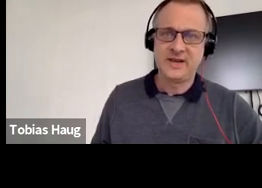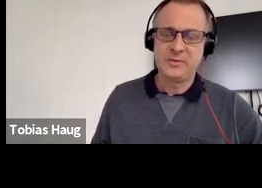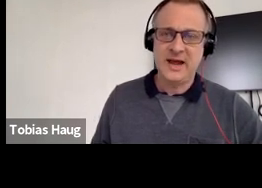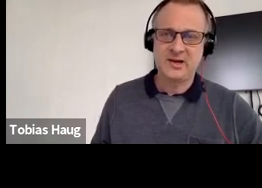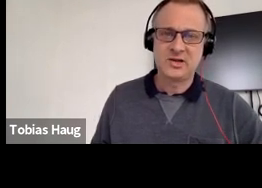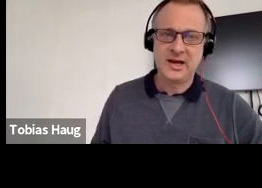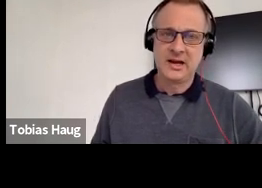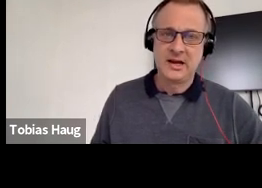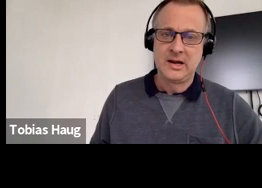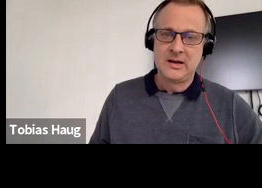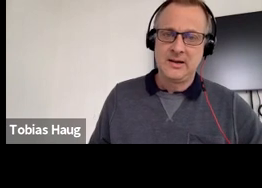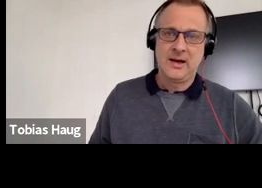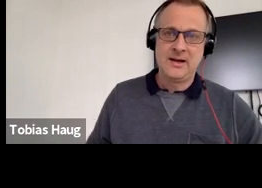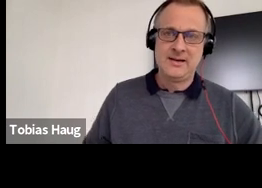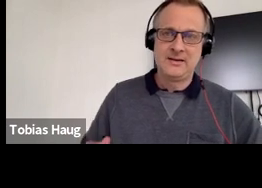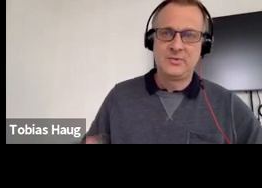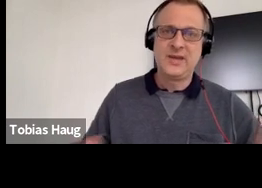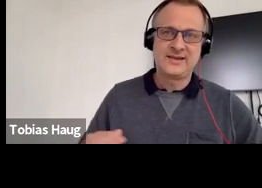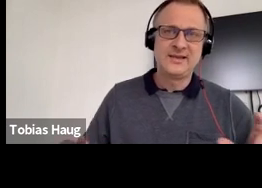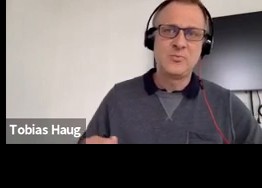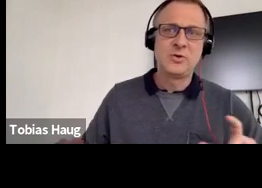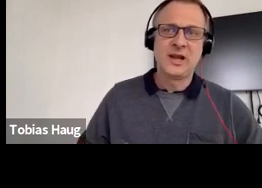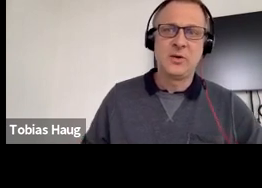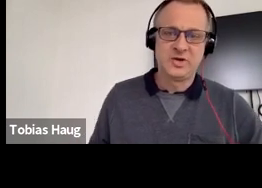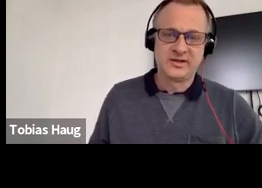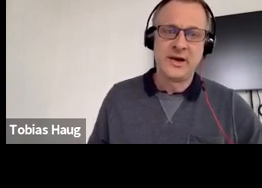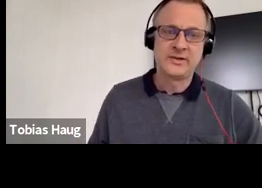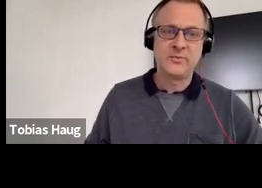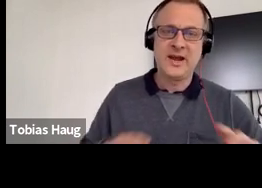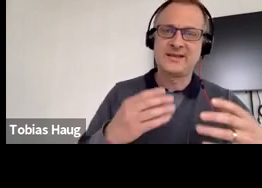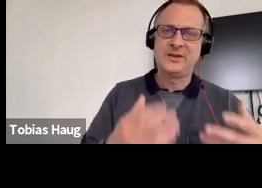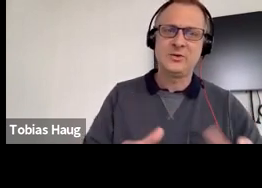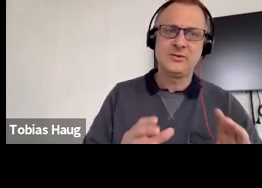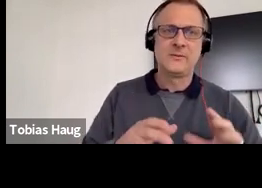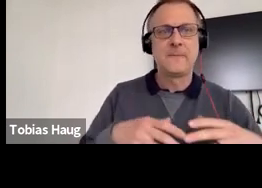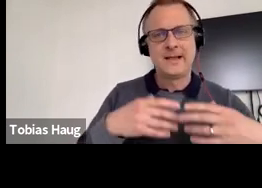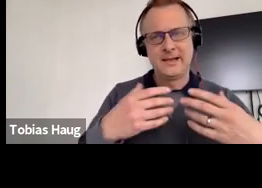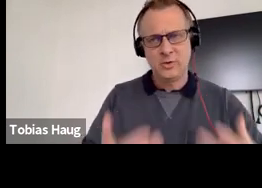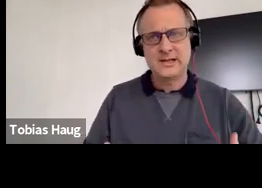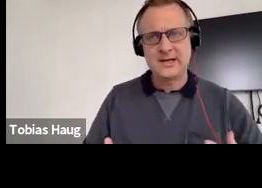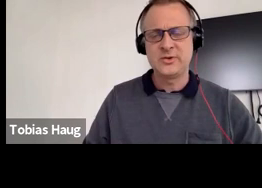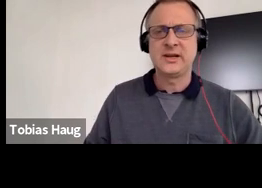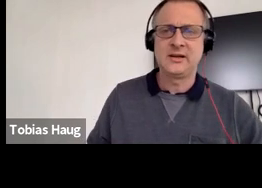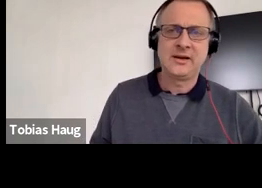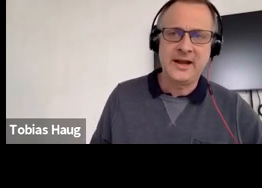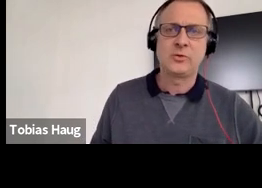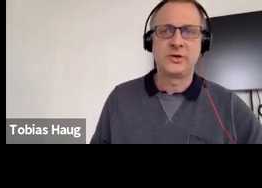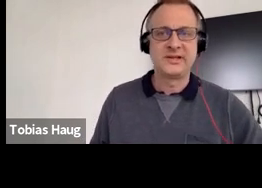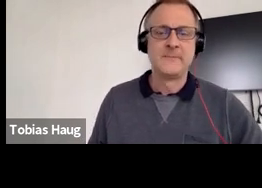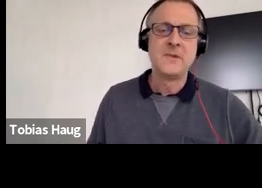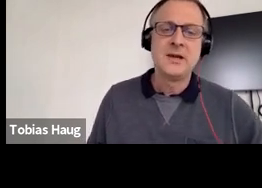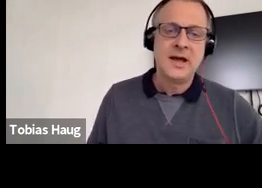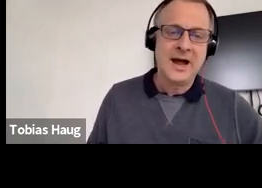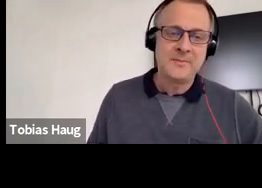that's available, actually, do they exist in both languages? So we had certain, call it linguistic